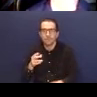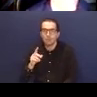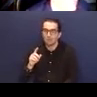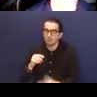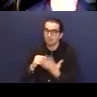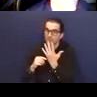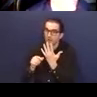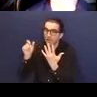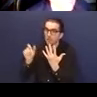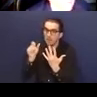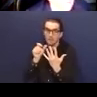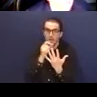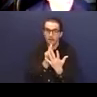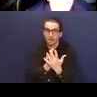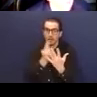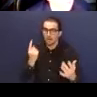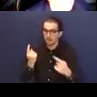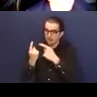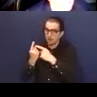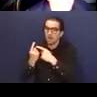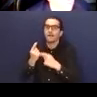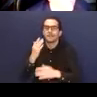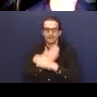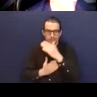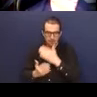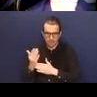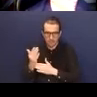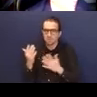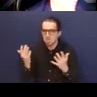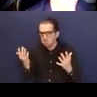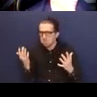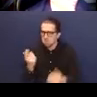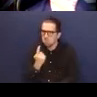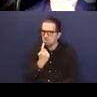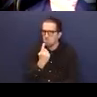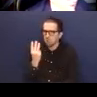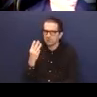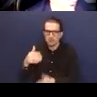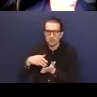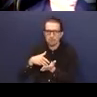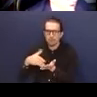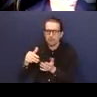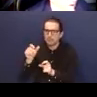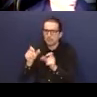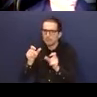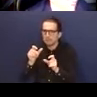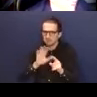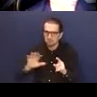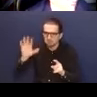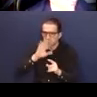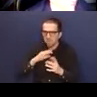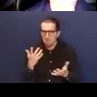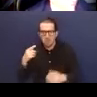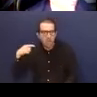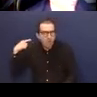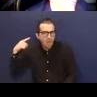the UK, 1 in 5 people have a disability. That's about 13 million people, or the combined populations of